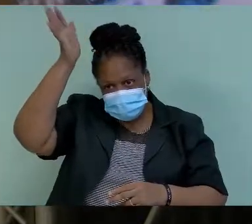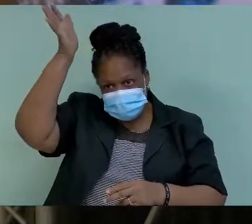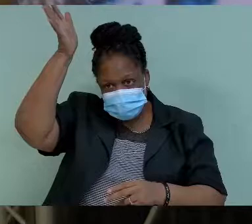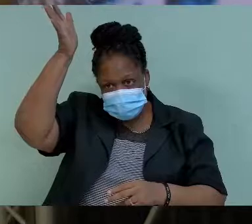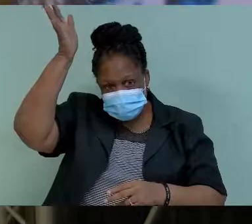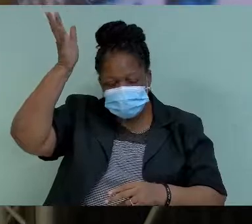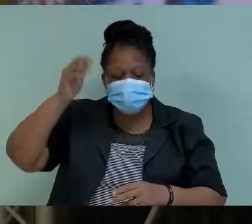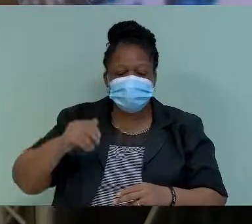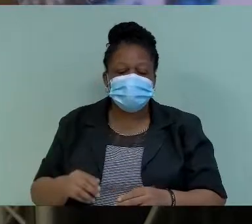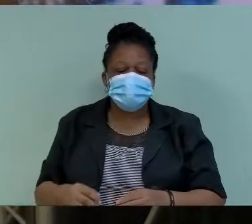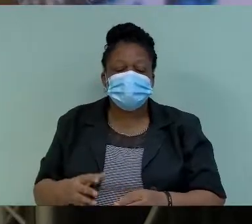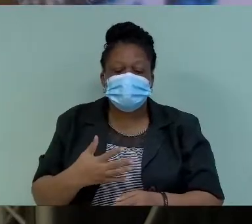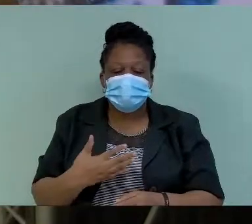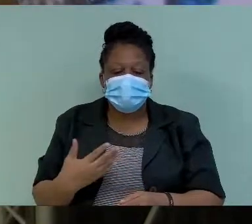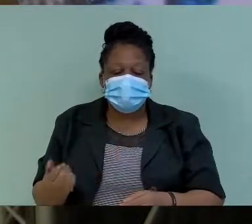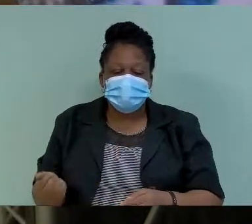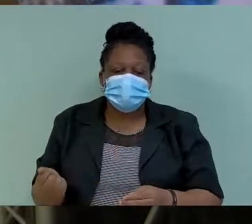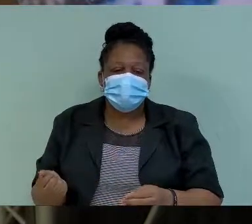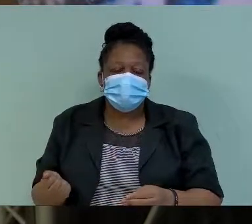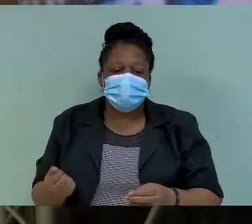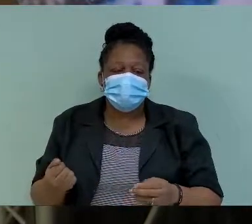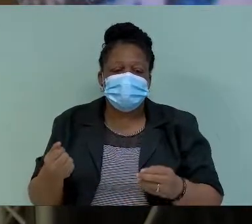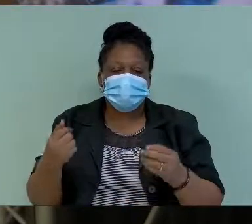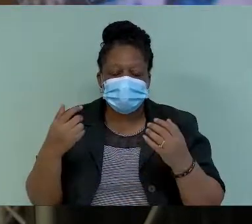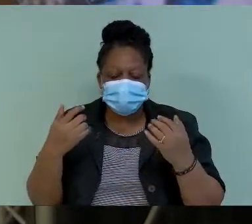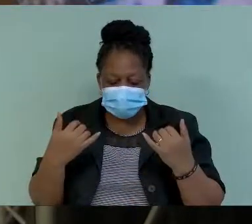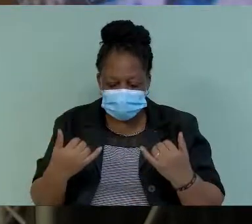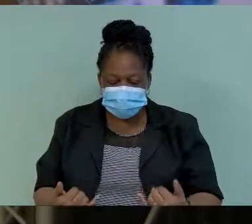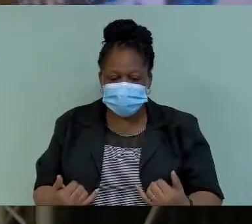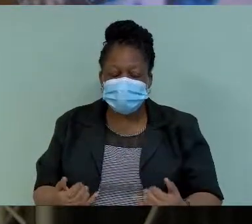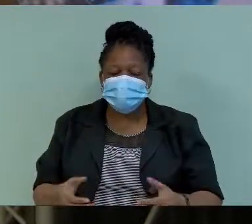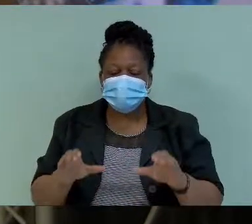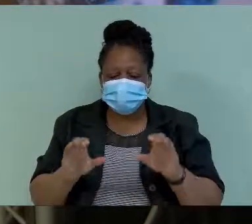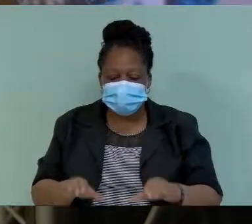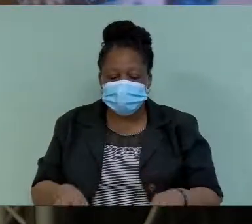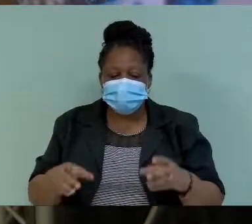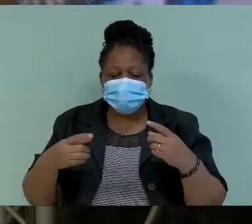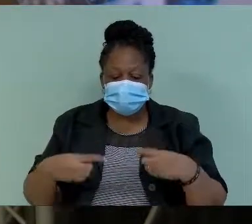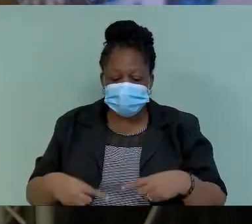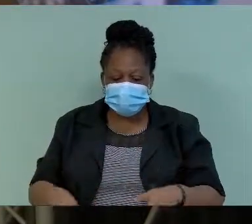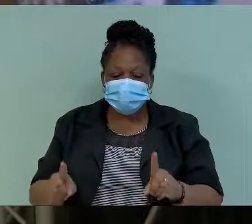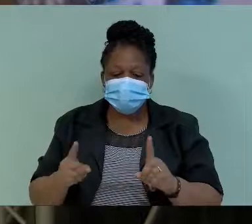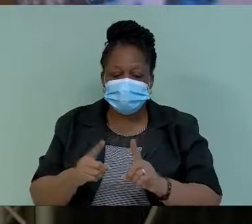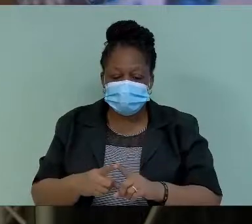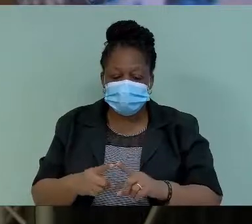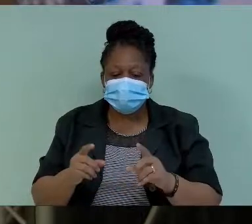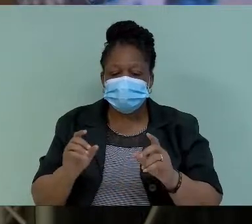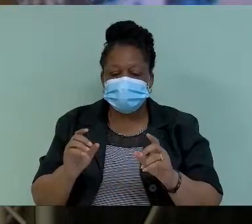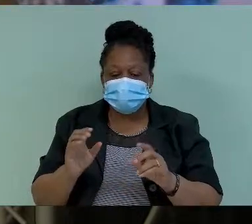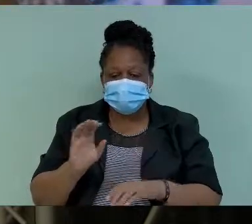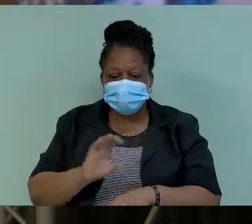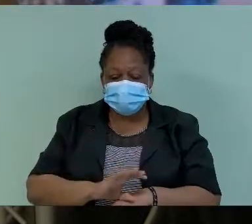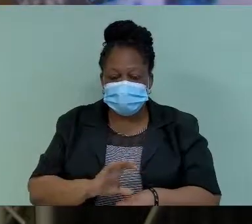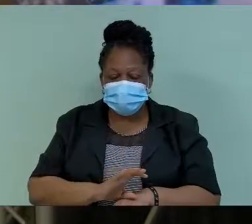and Nehemiah, we have been allowed to return to the house of the Lord effective